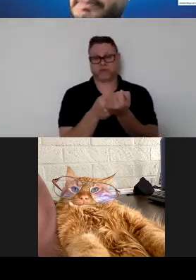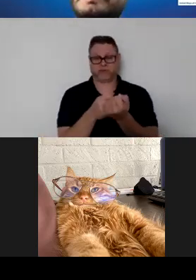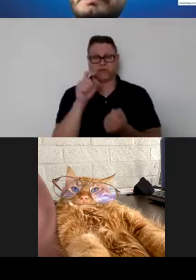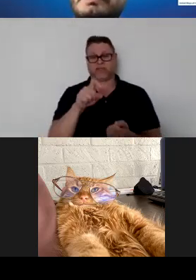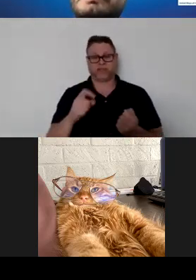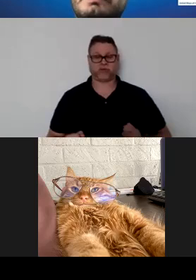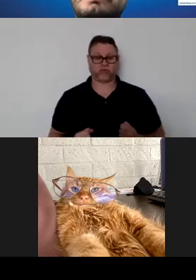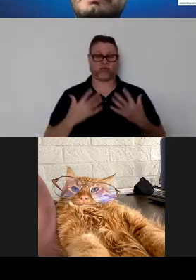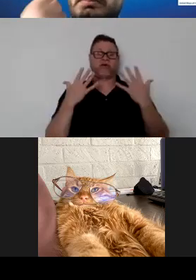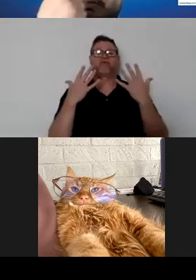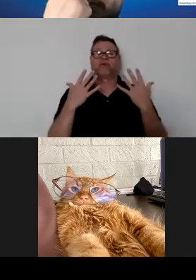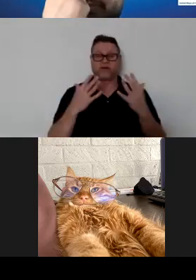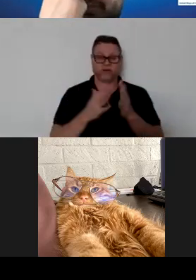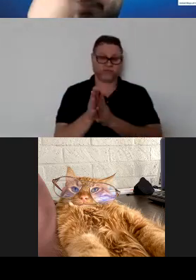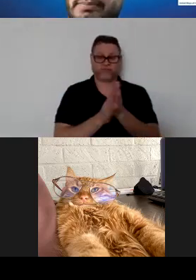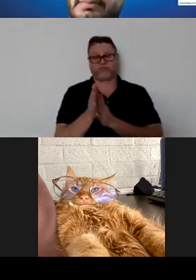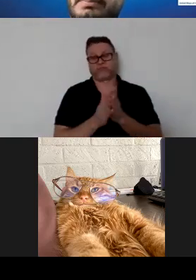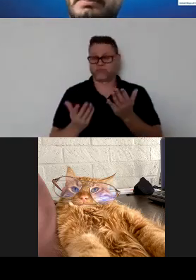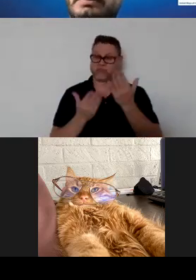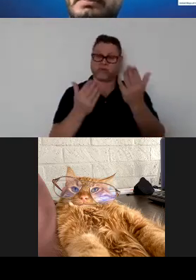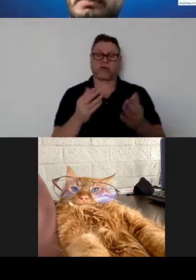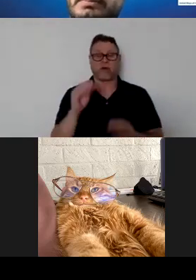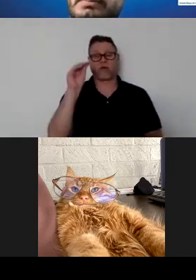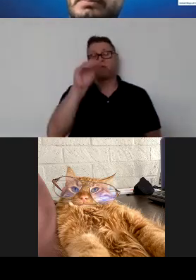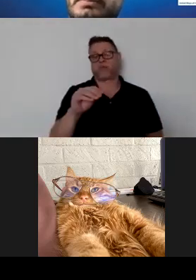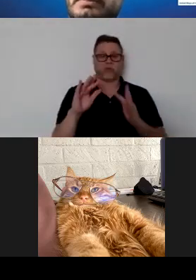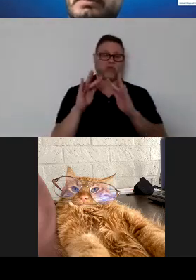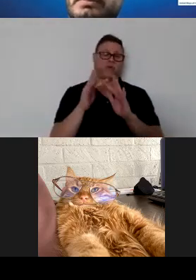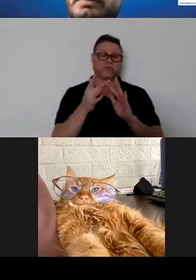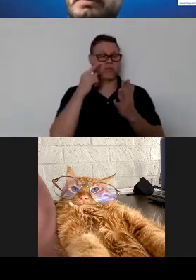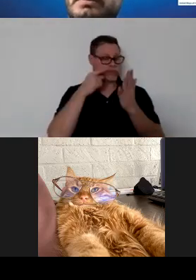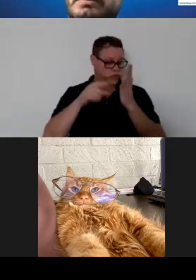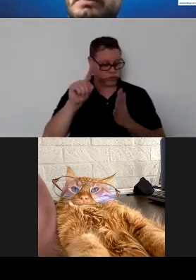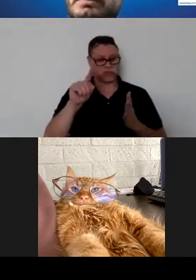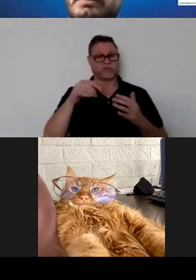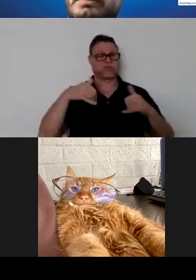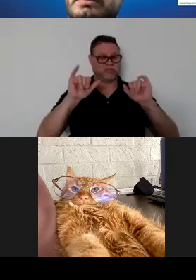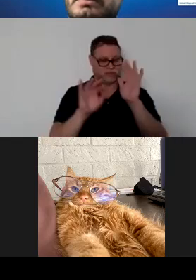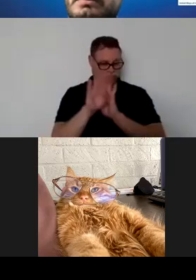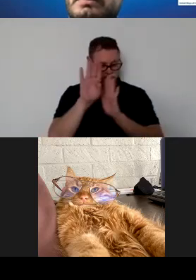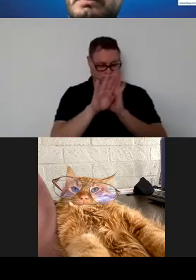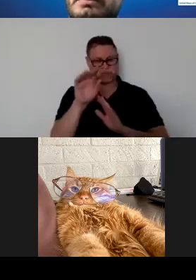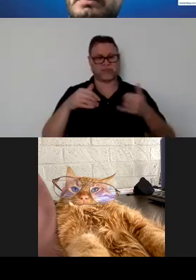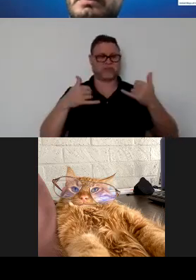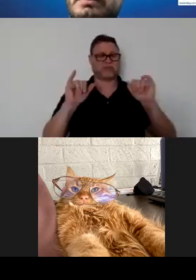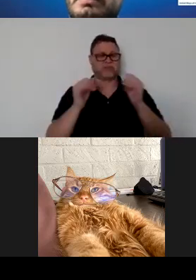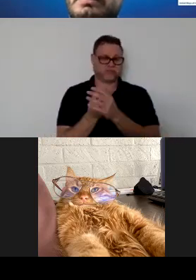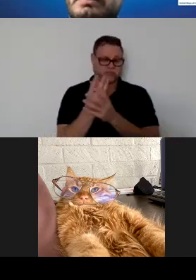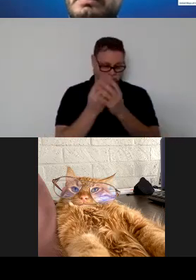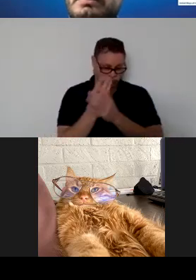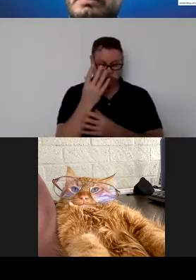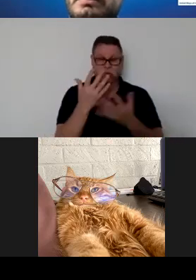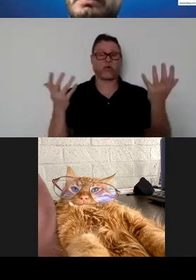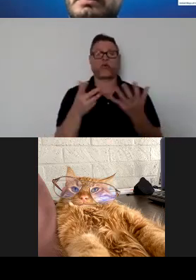So I would recommend, I can put the website in there just to check it out. It's still developing, it's still evolving, but I think that what